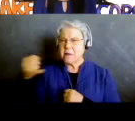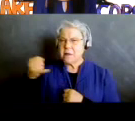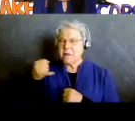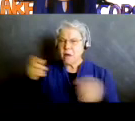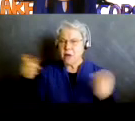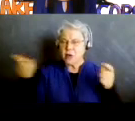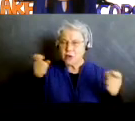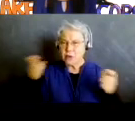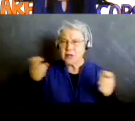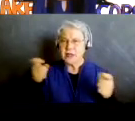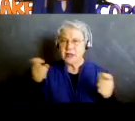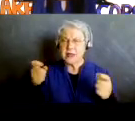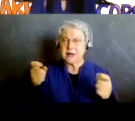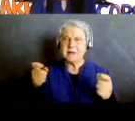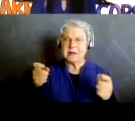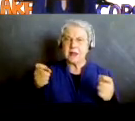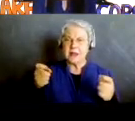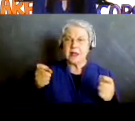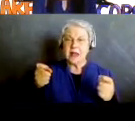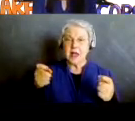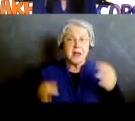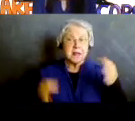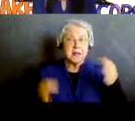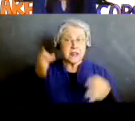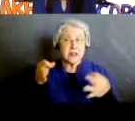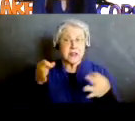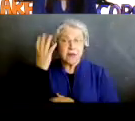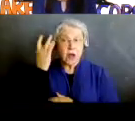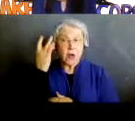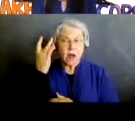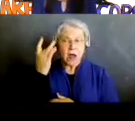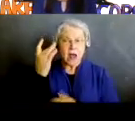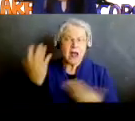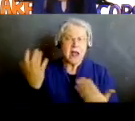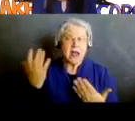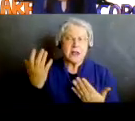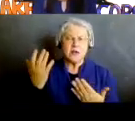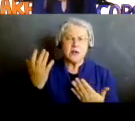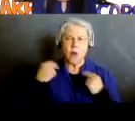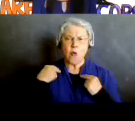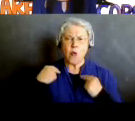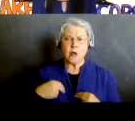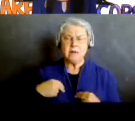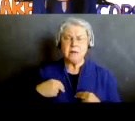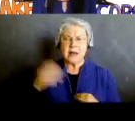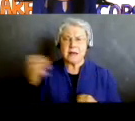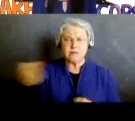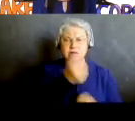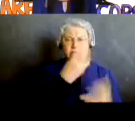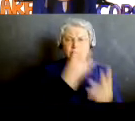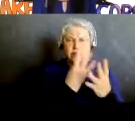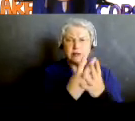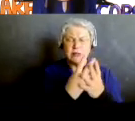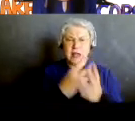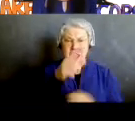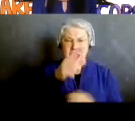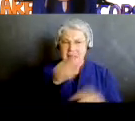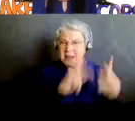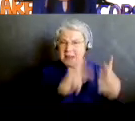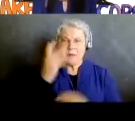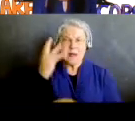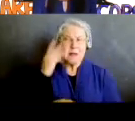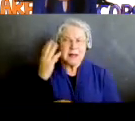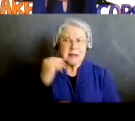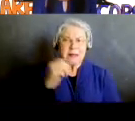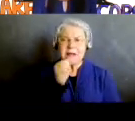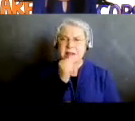justified via a kind of humanitarian carcerality that subjects migrants to violence, death, and imprisonment while gutting